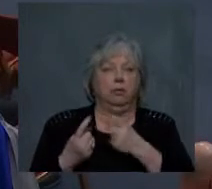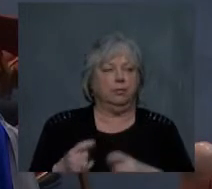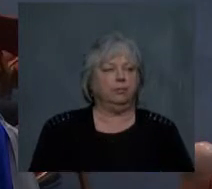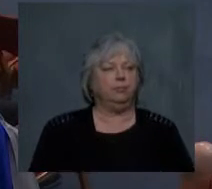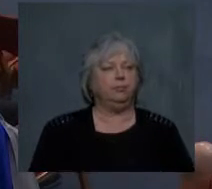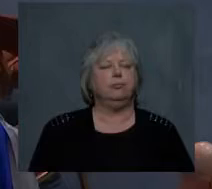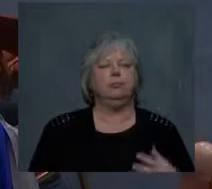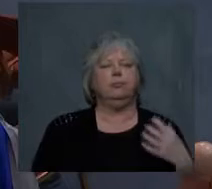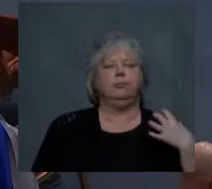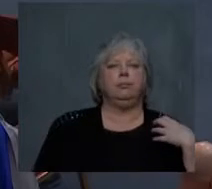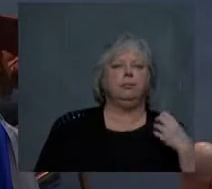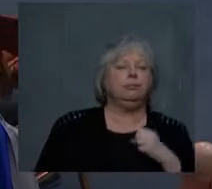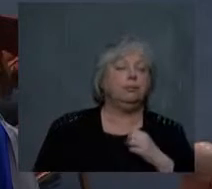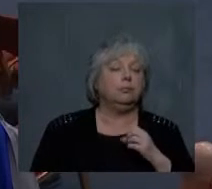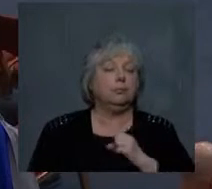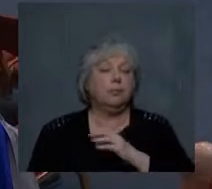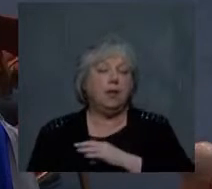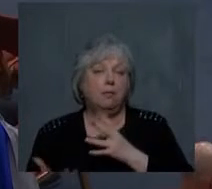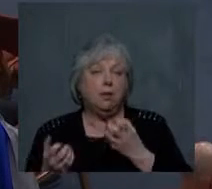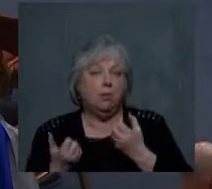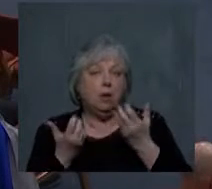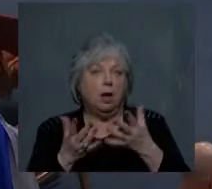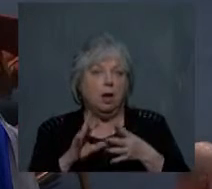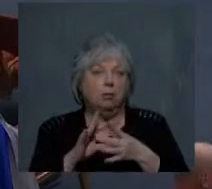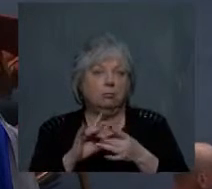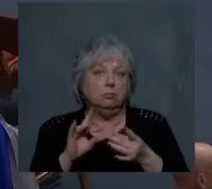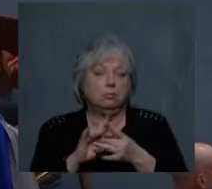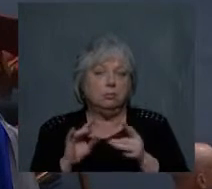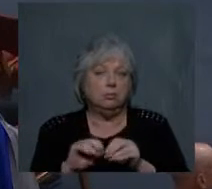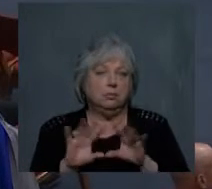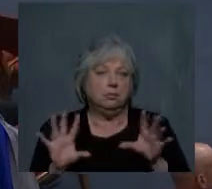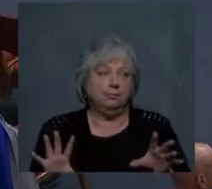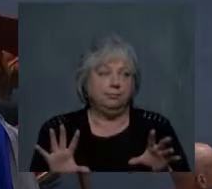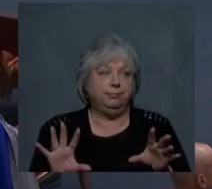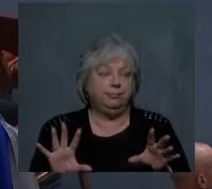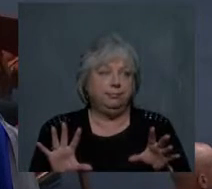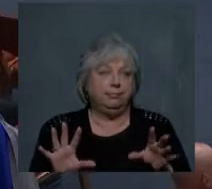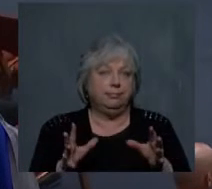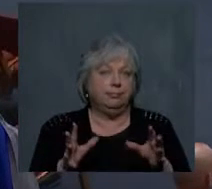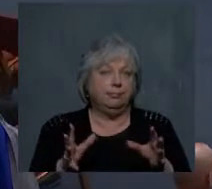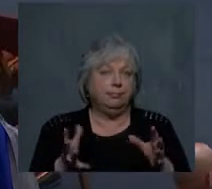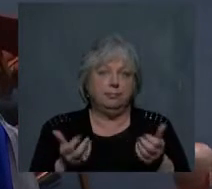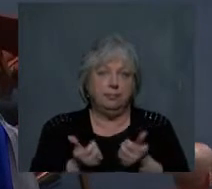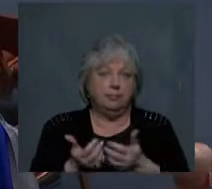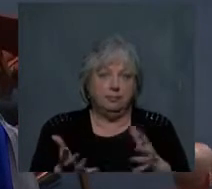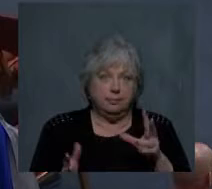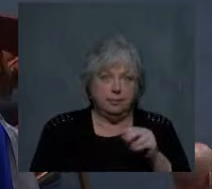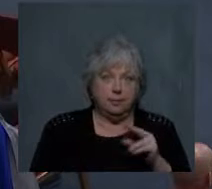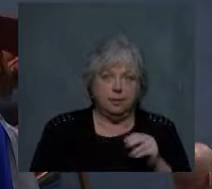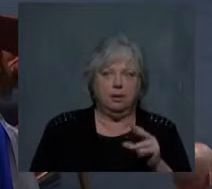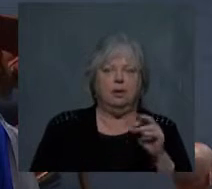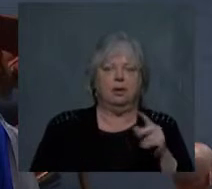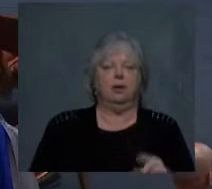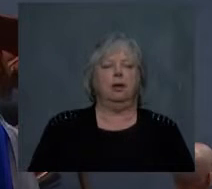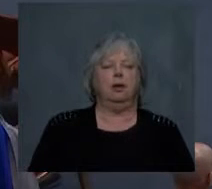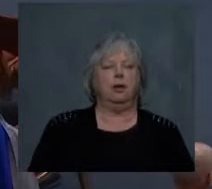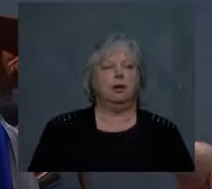Staff, do you want to add any clarification to anything said? No?